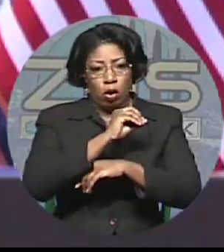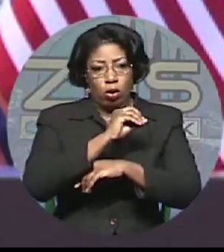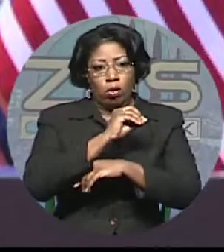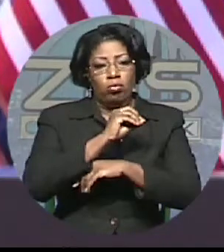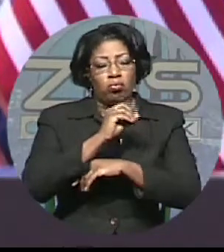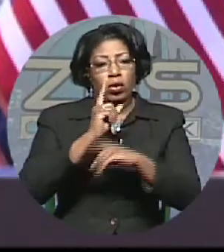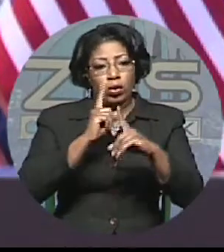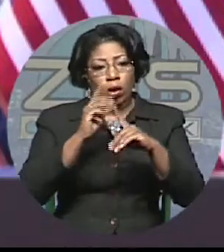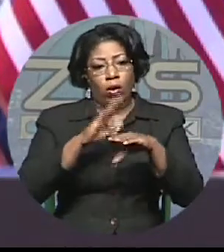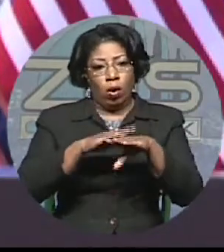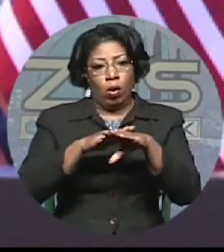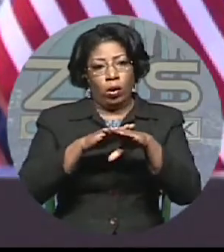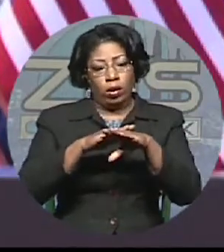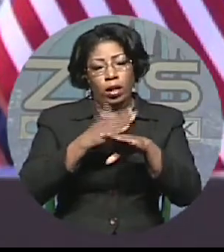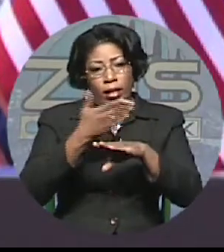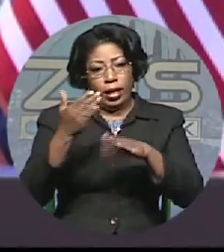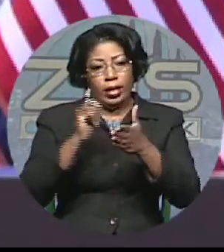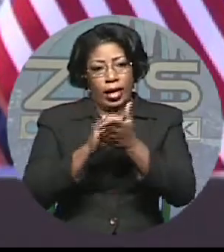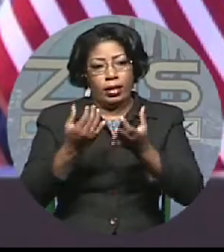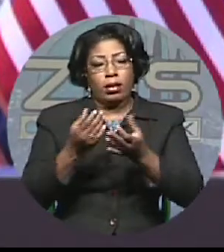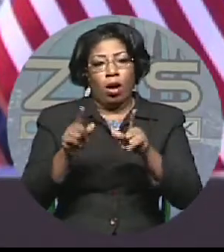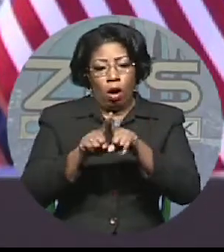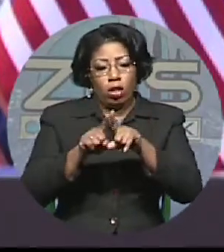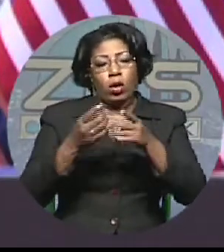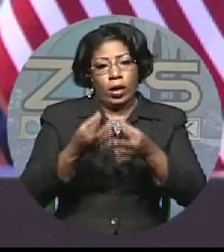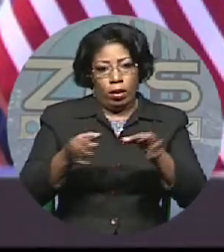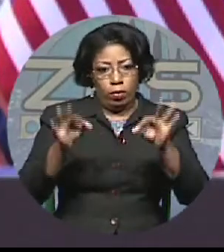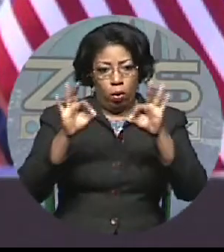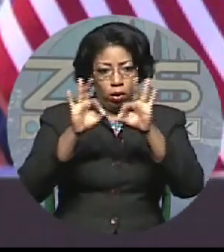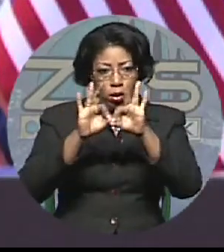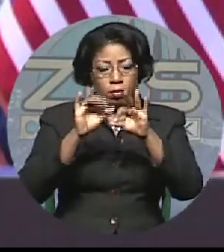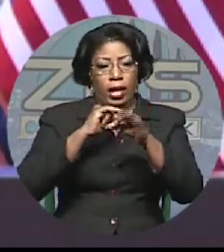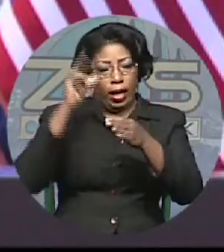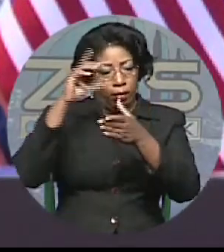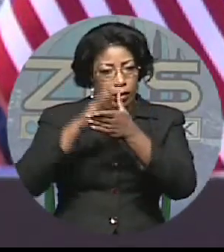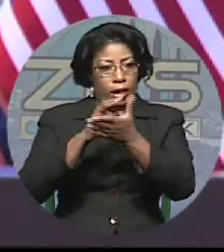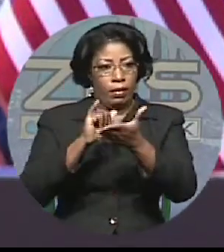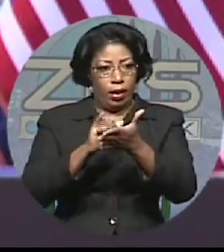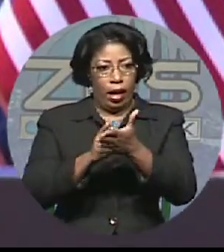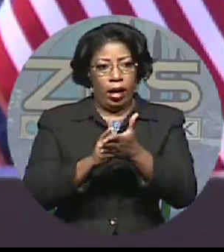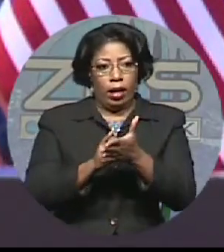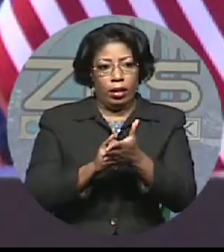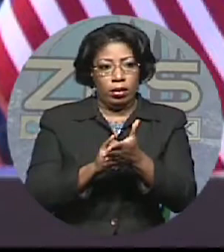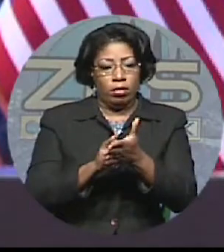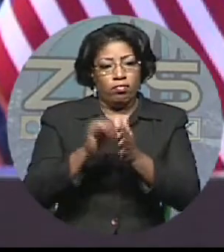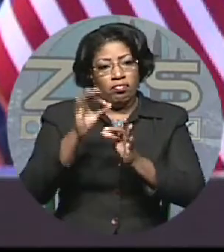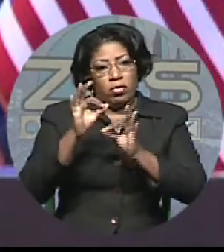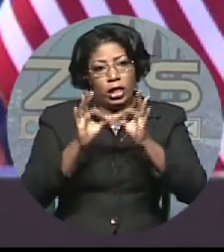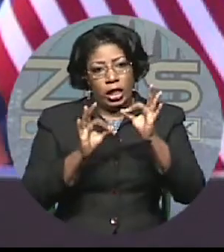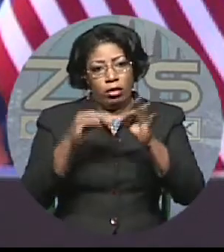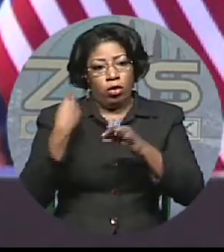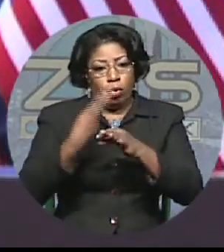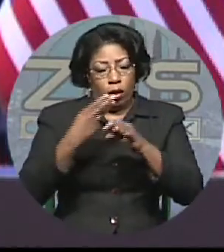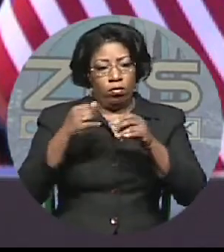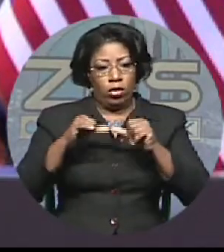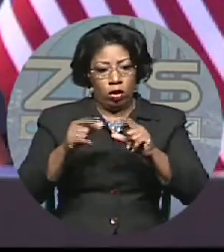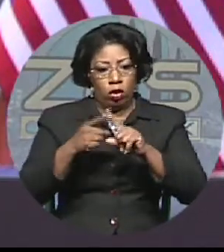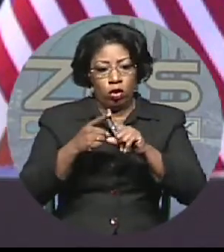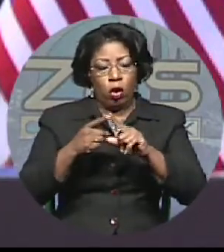issues he thinks are important. But I firmly believe that if we can continue to move